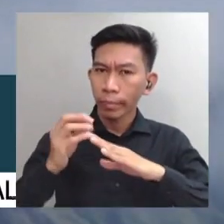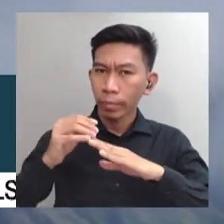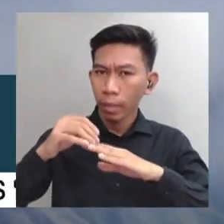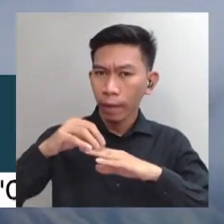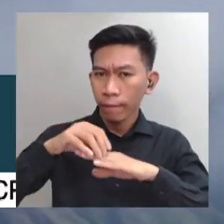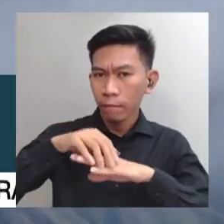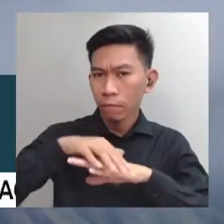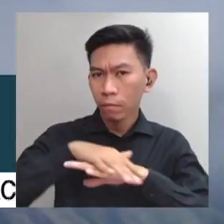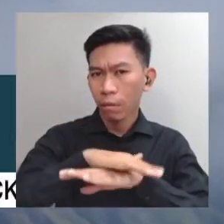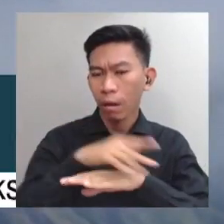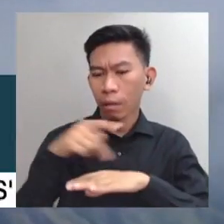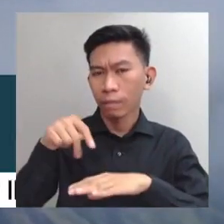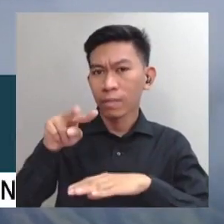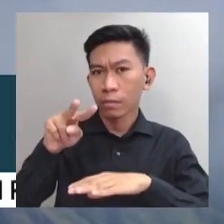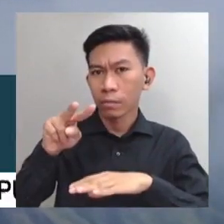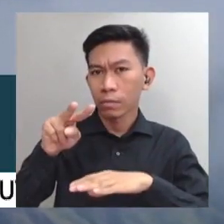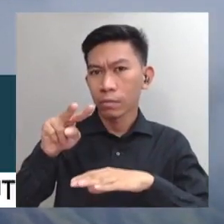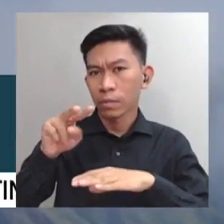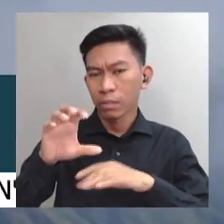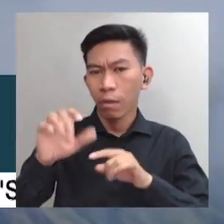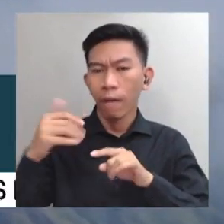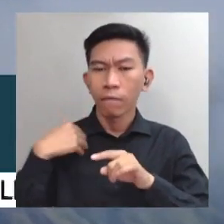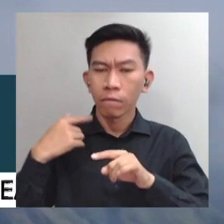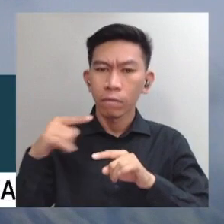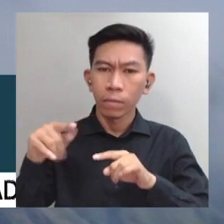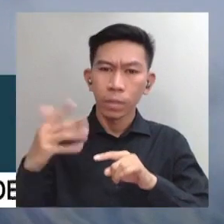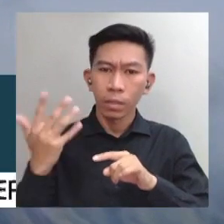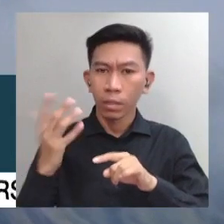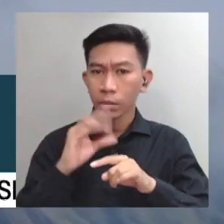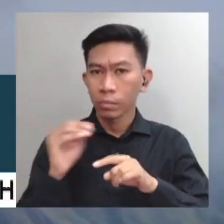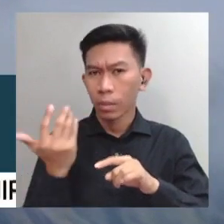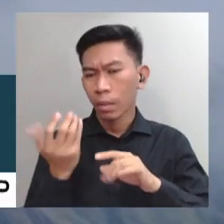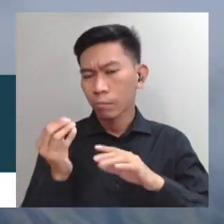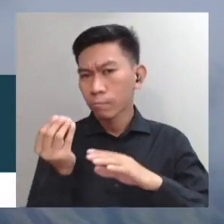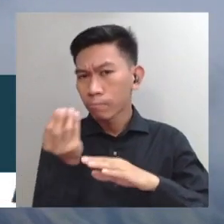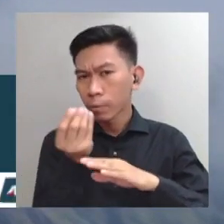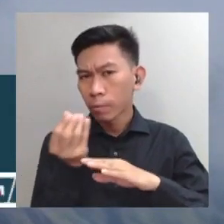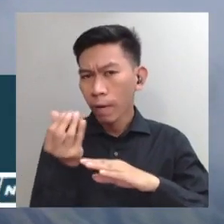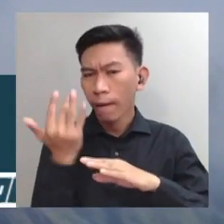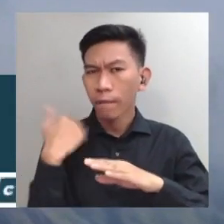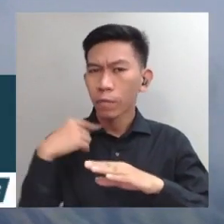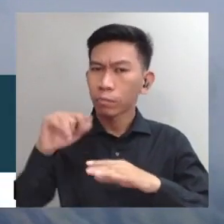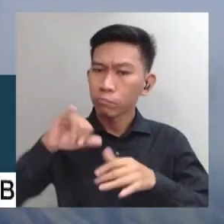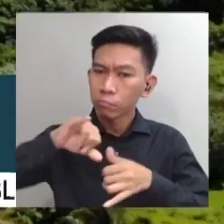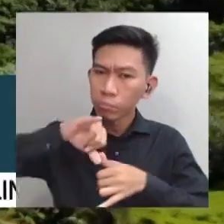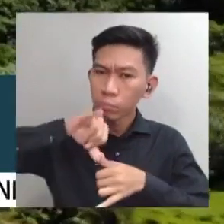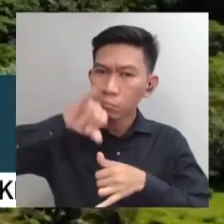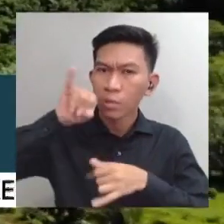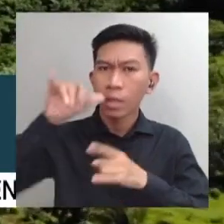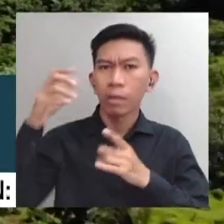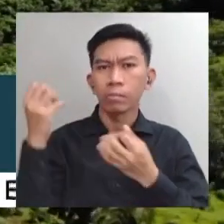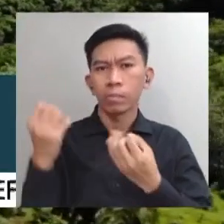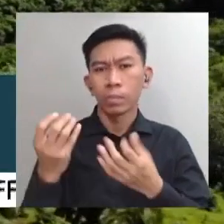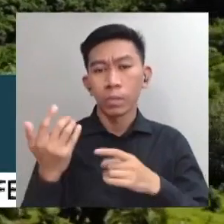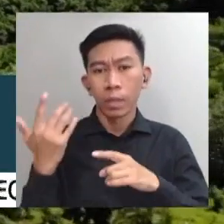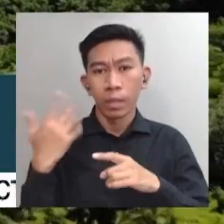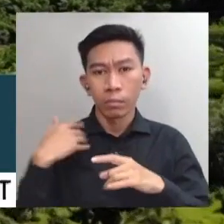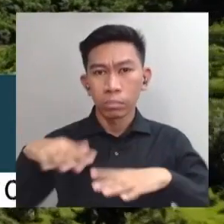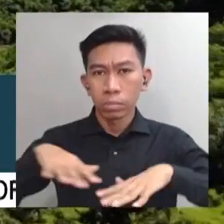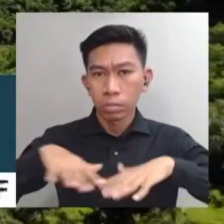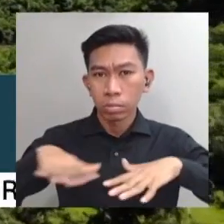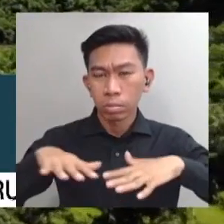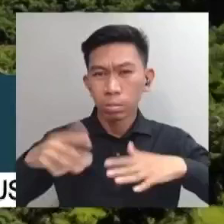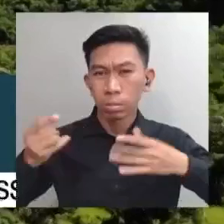The sulfur dioxide emission yesterday was measured at 925 tons per day. The volcanic quakes have